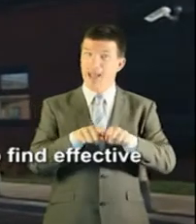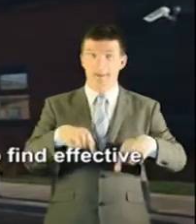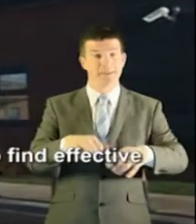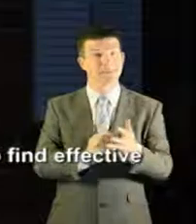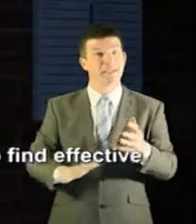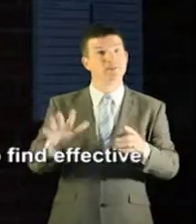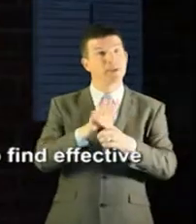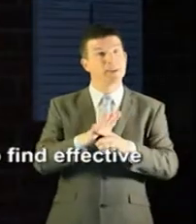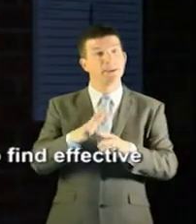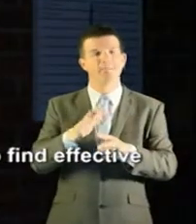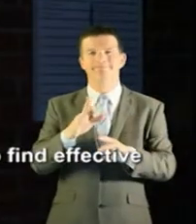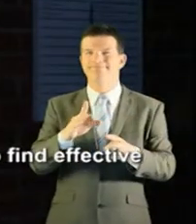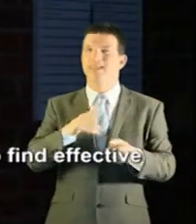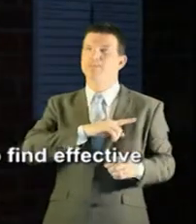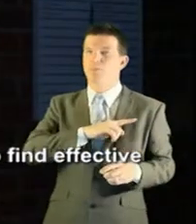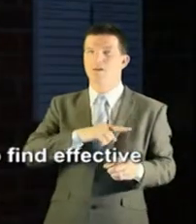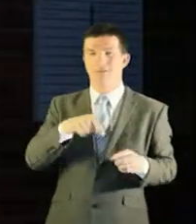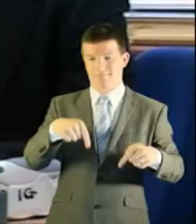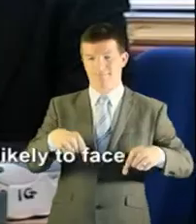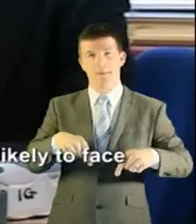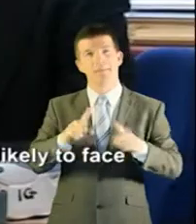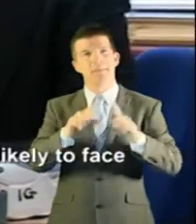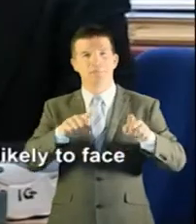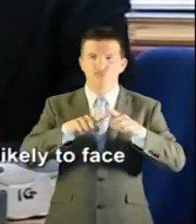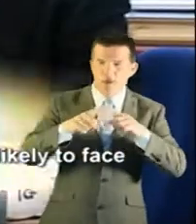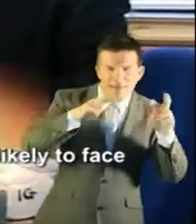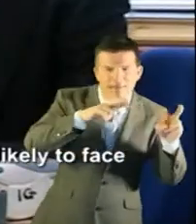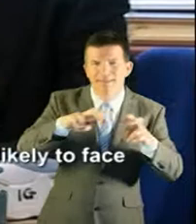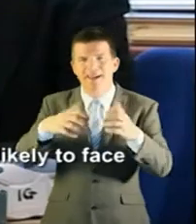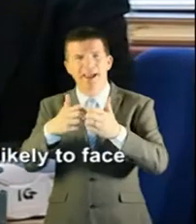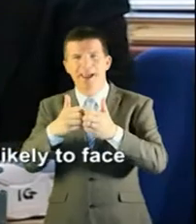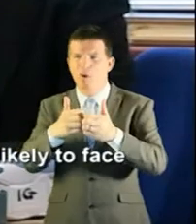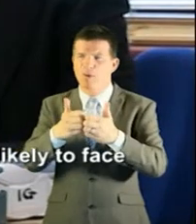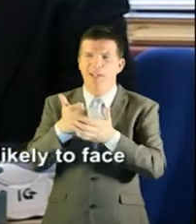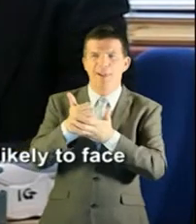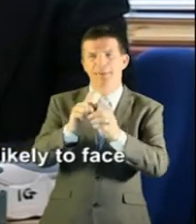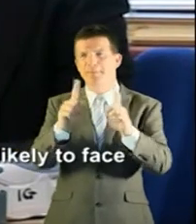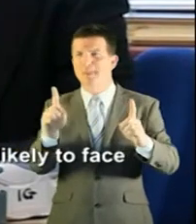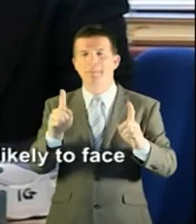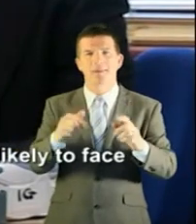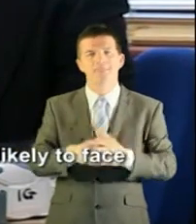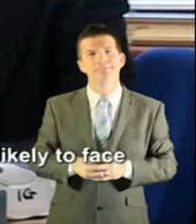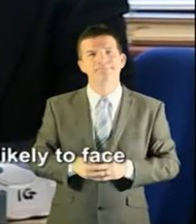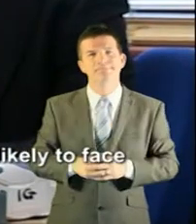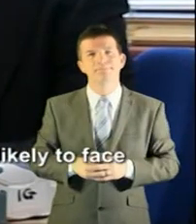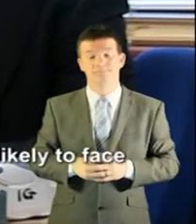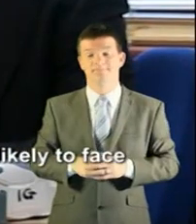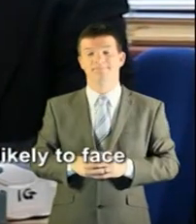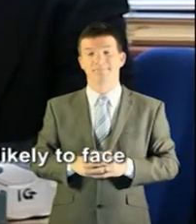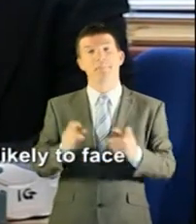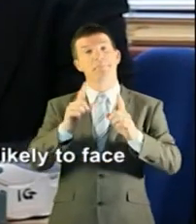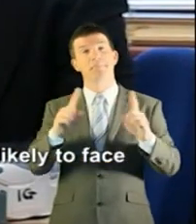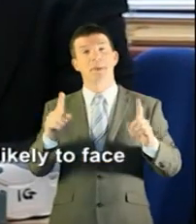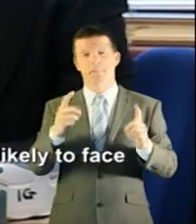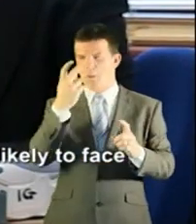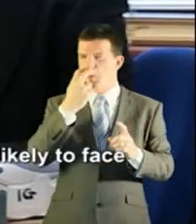working together to find effective solutions to the problem. The ever-increasing ageing population means that we are more likely to face challenges in the